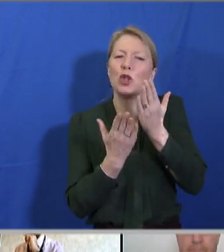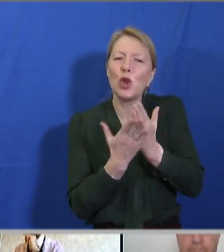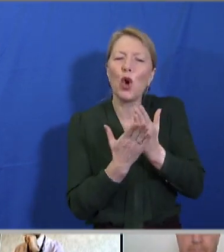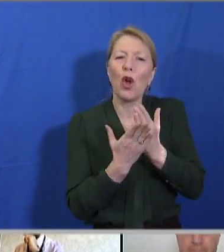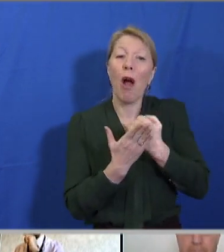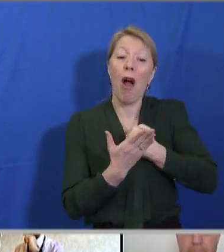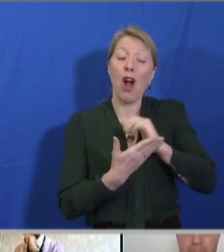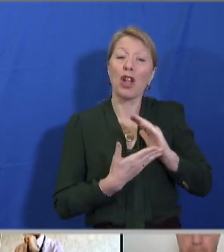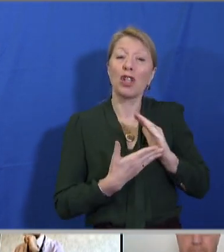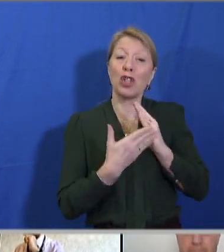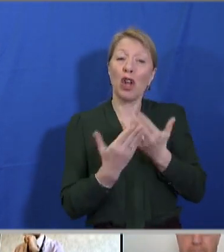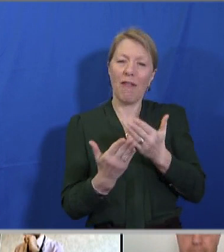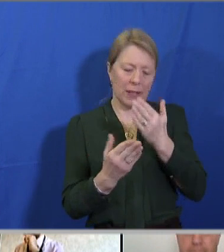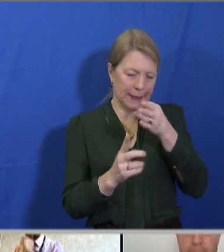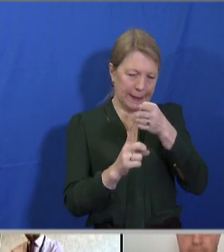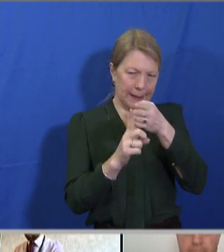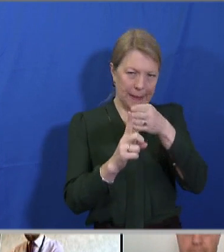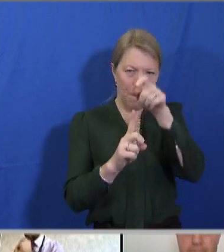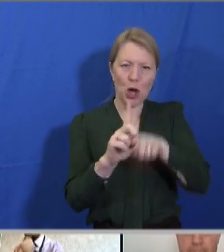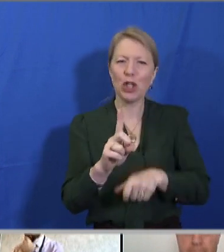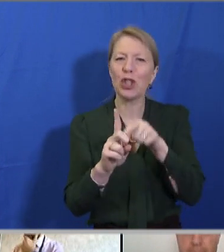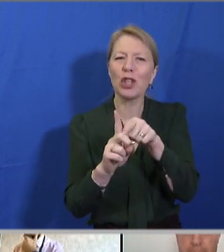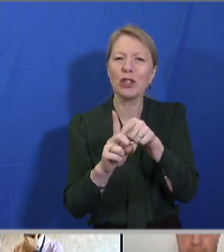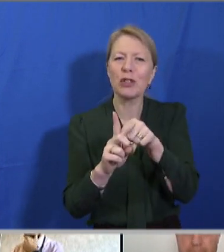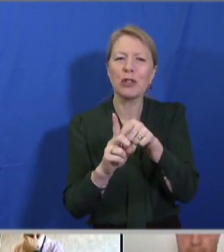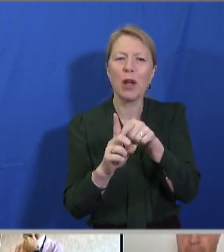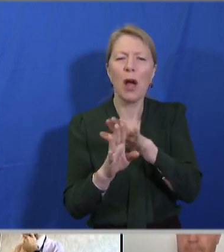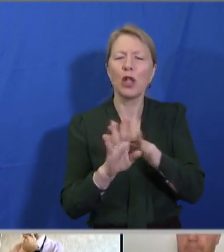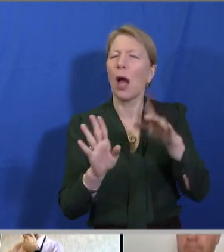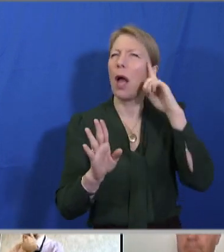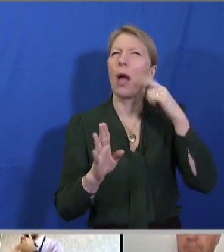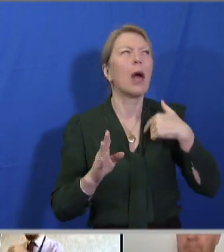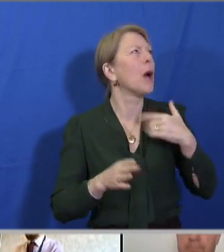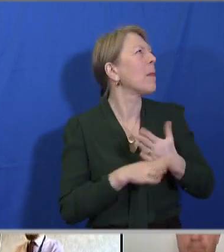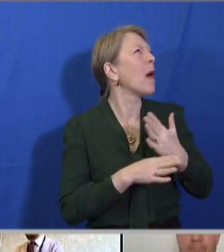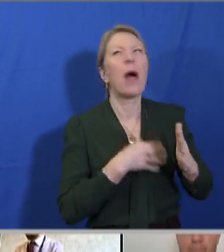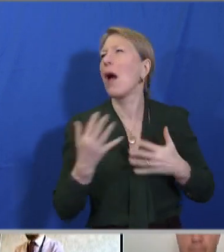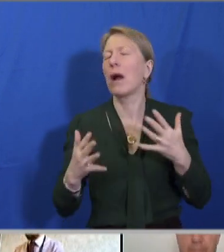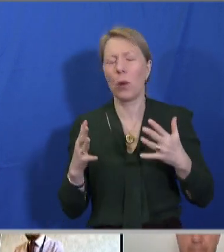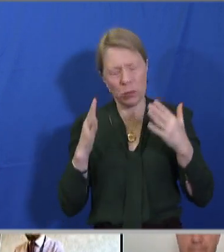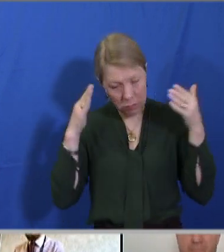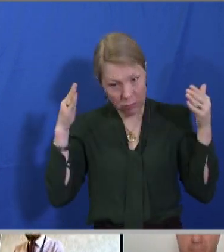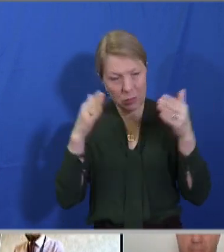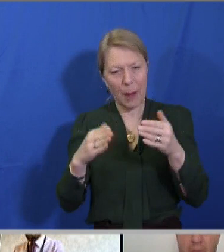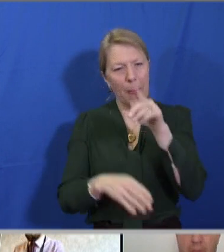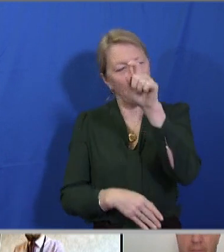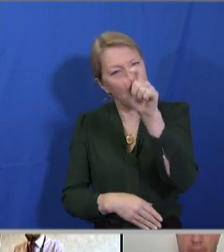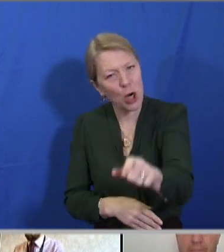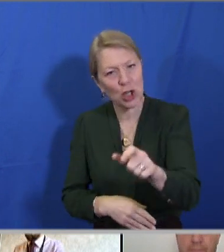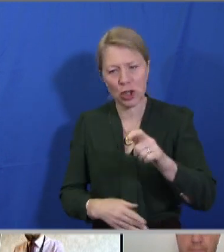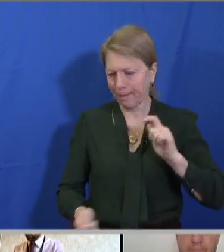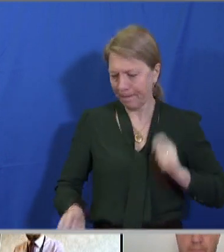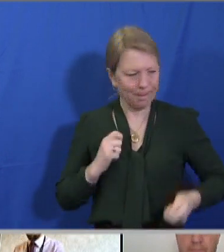in regards to what they need when they need it, and how that service is actually delivered to them. That it